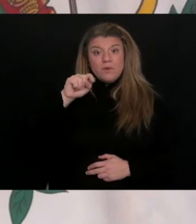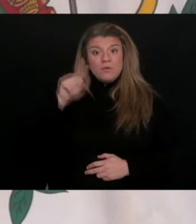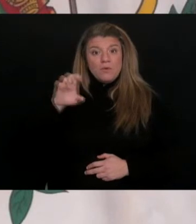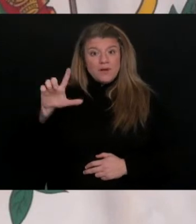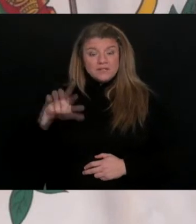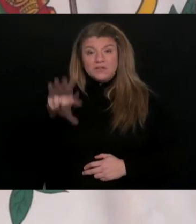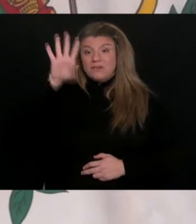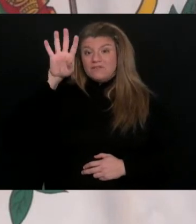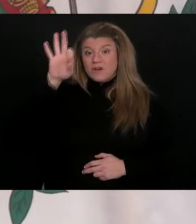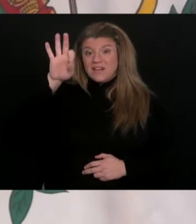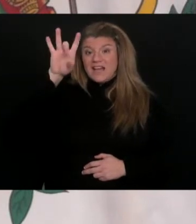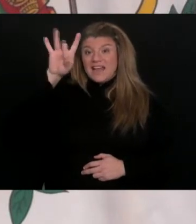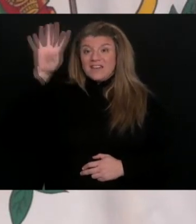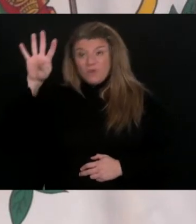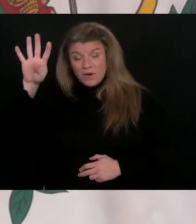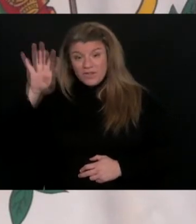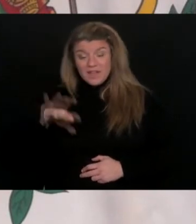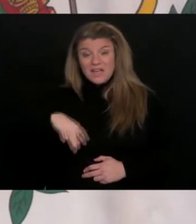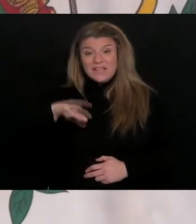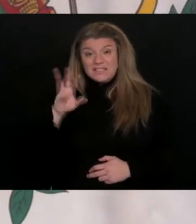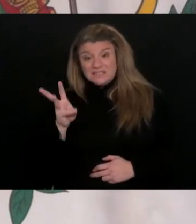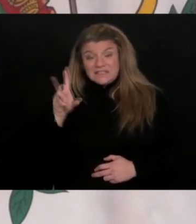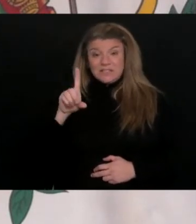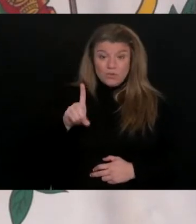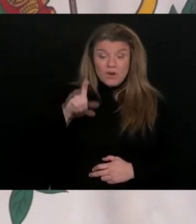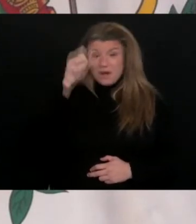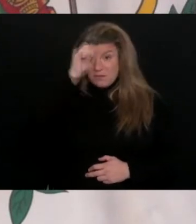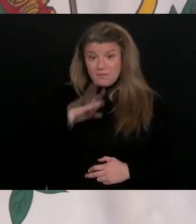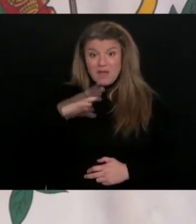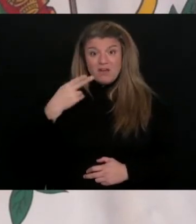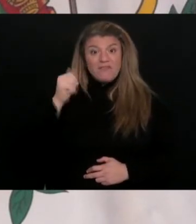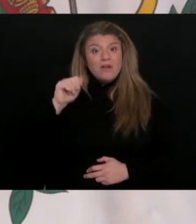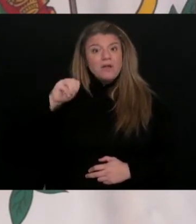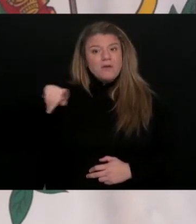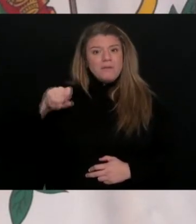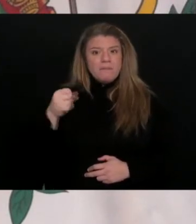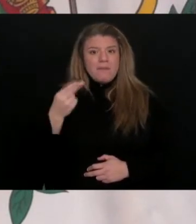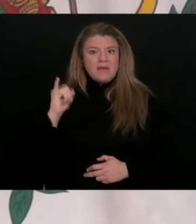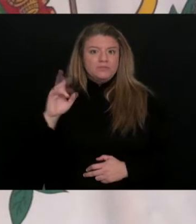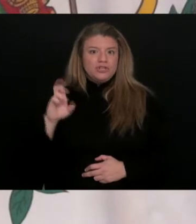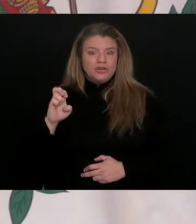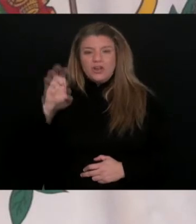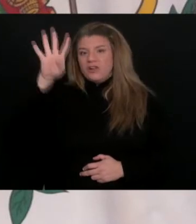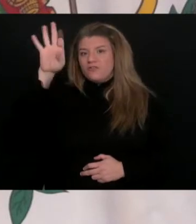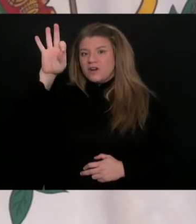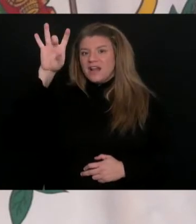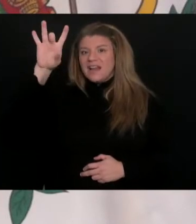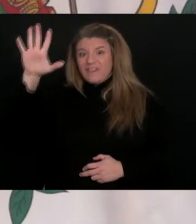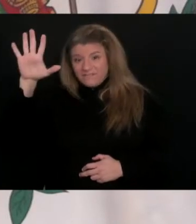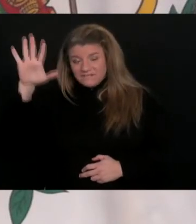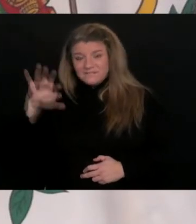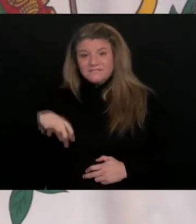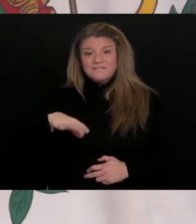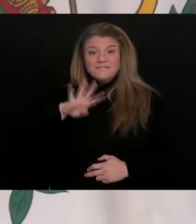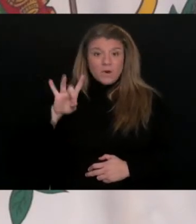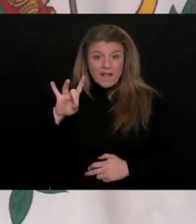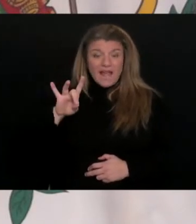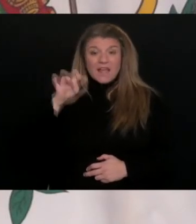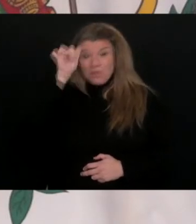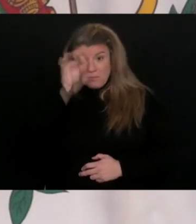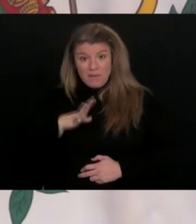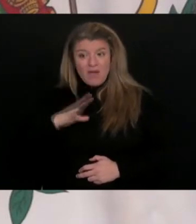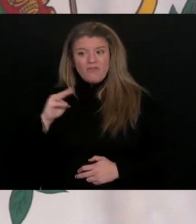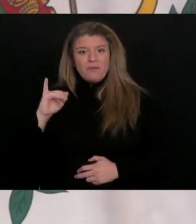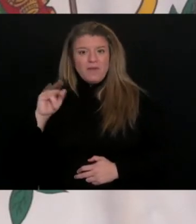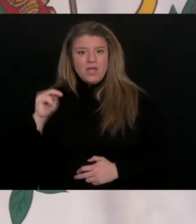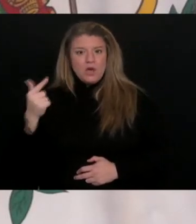The 4,984th death, a 61-year-old male from Hampshire County. The 4,985th death, a 48-year-old male from